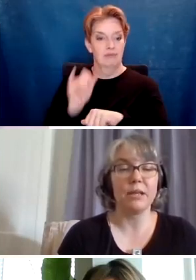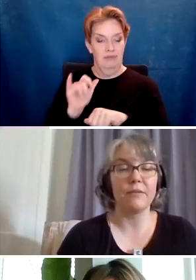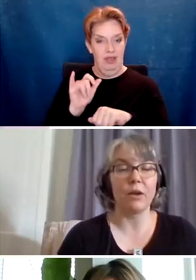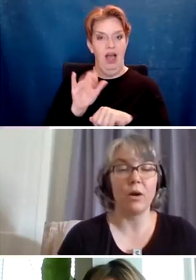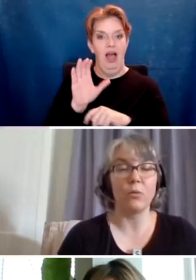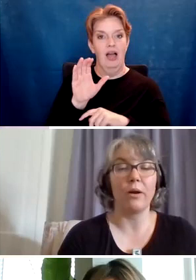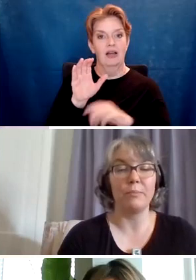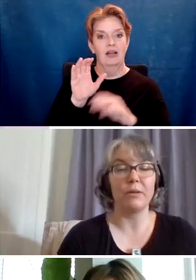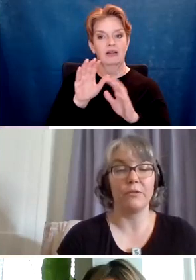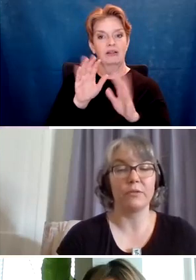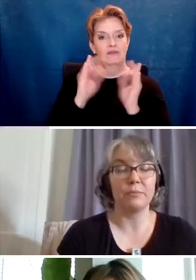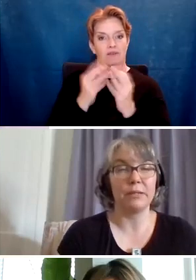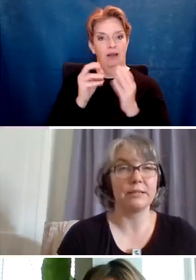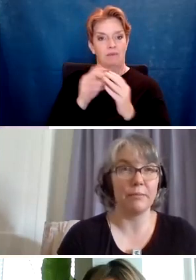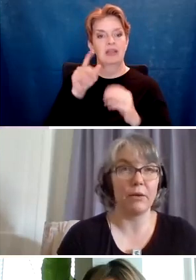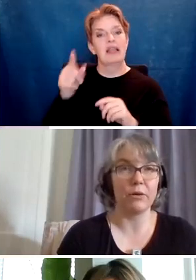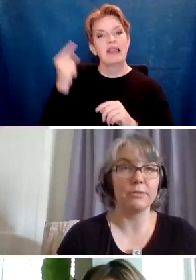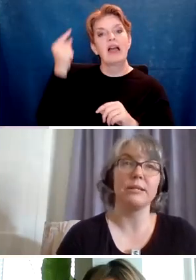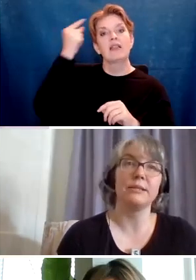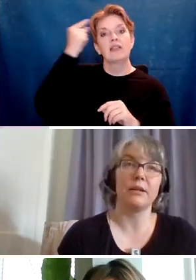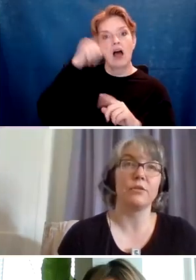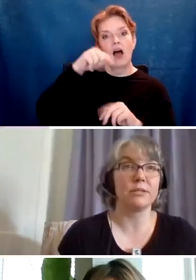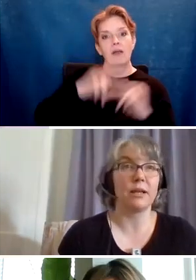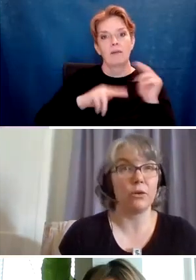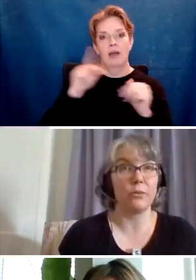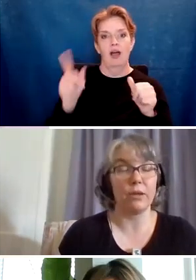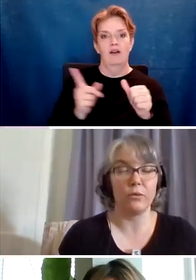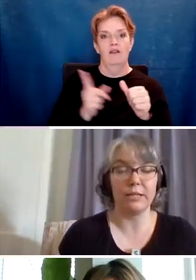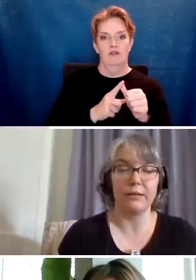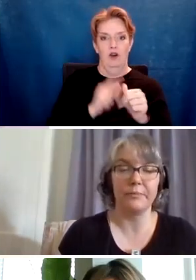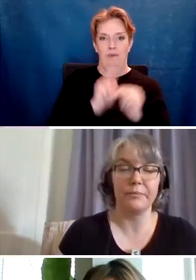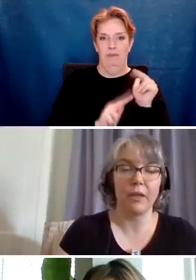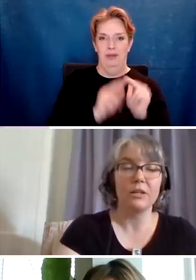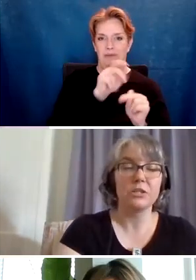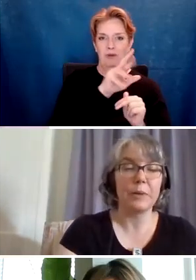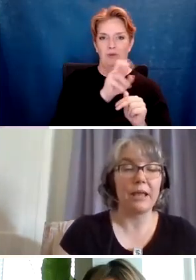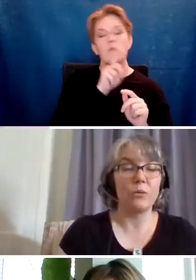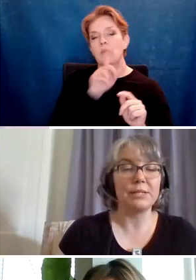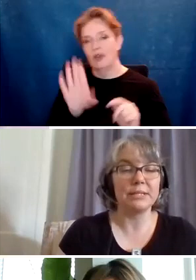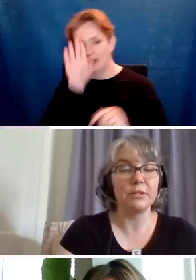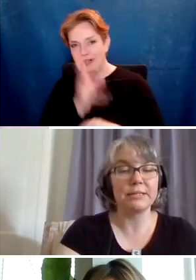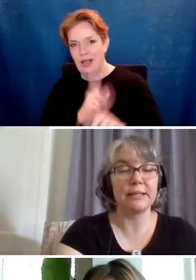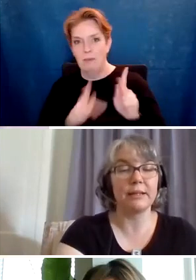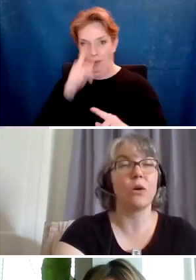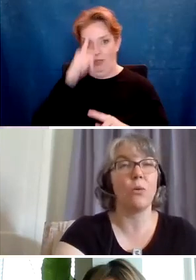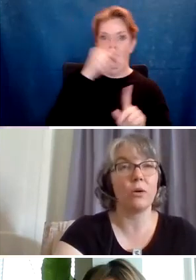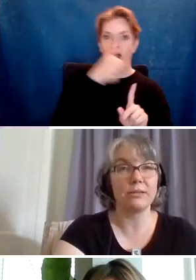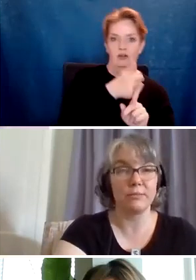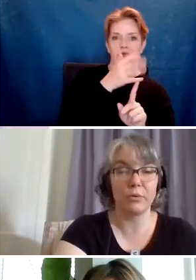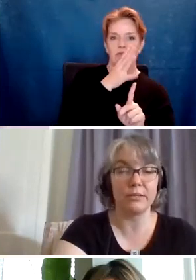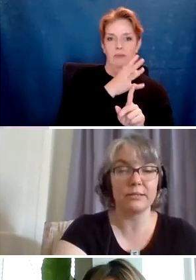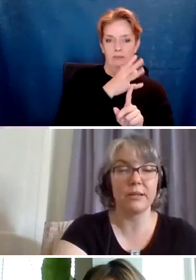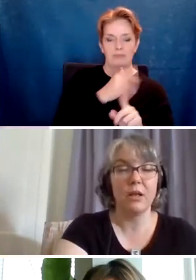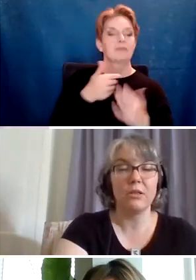was believed that Quanquan built the first buildings at Melrose instead of her son Louis, who did. So again, we see her signaling